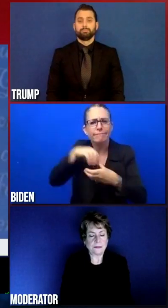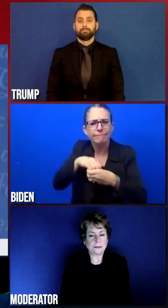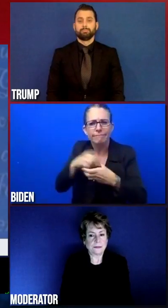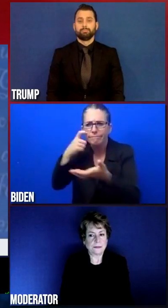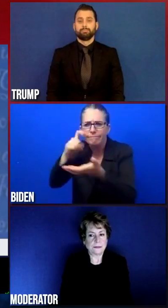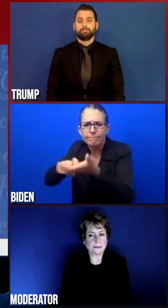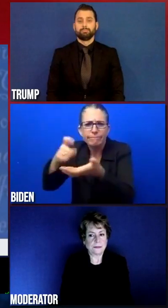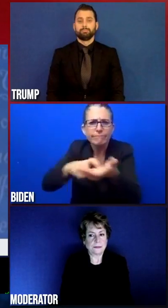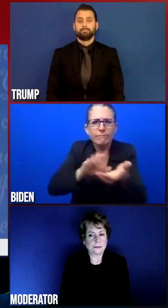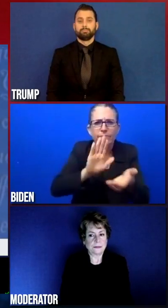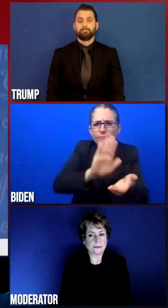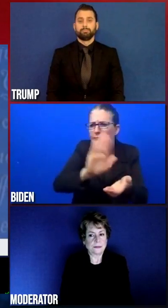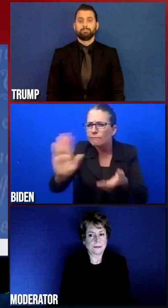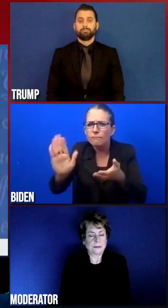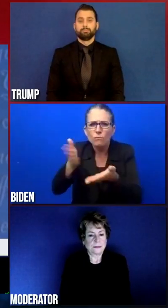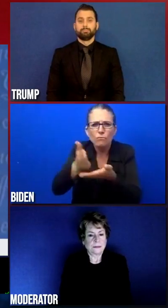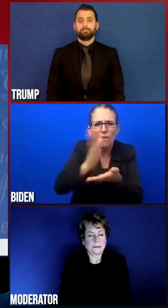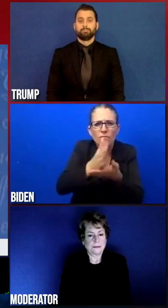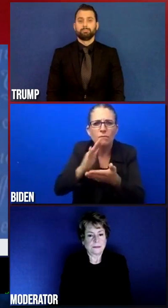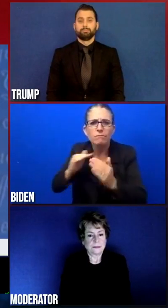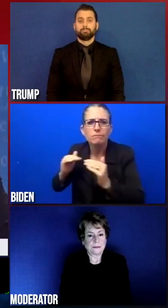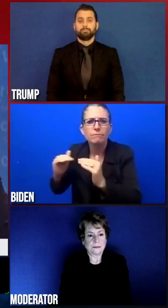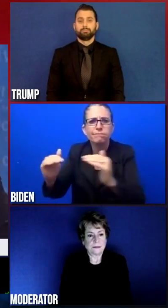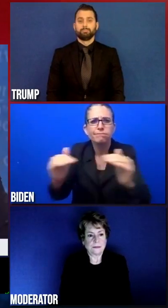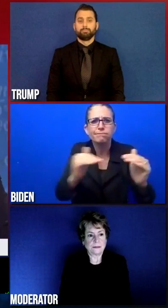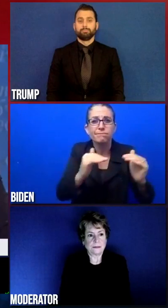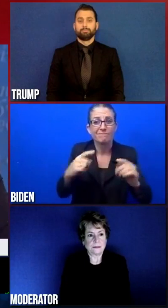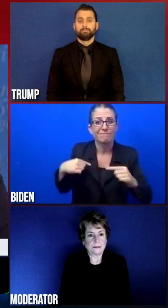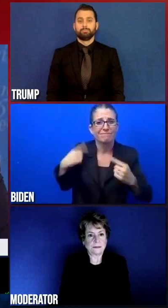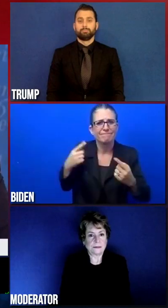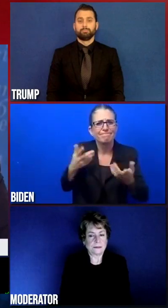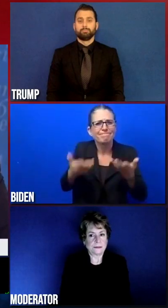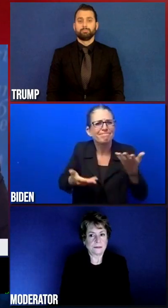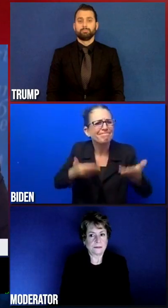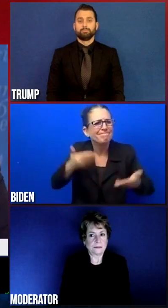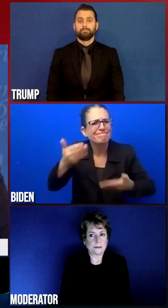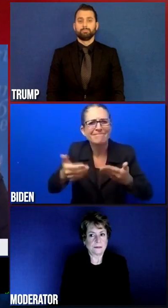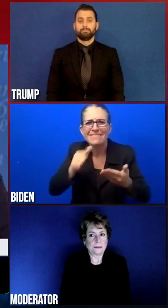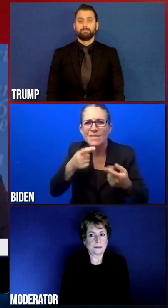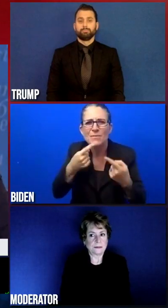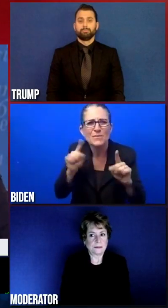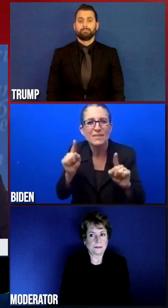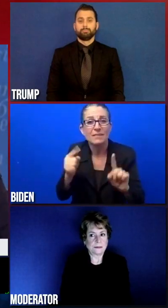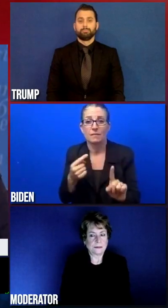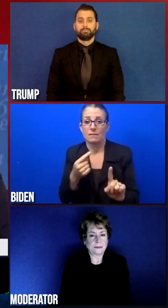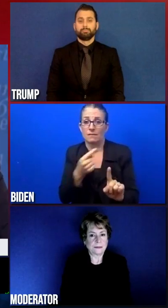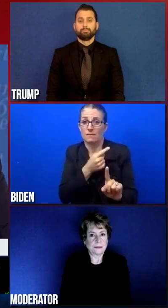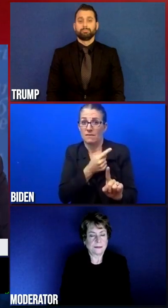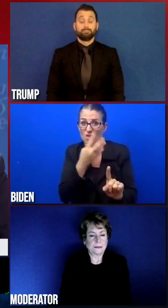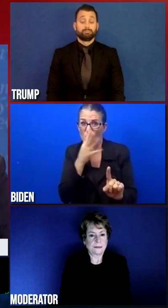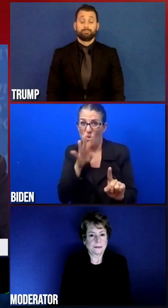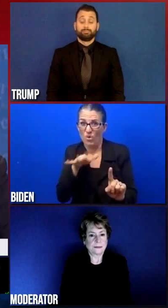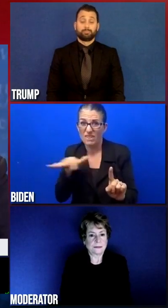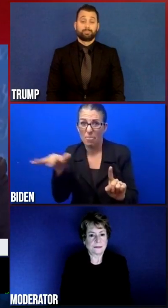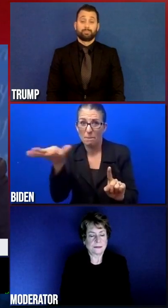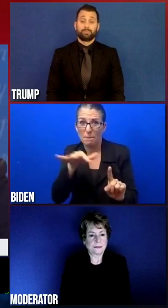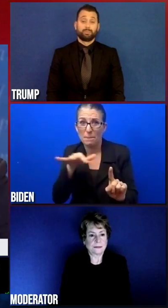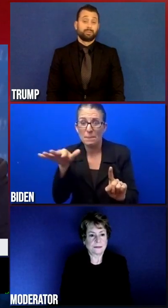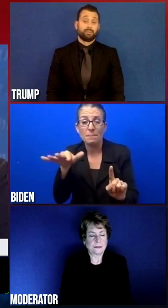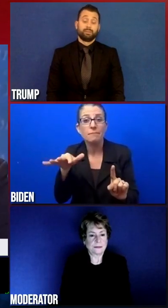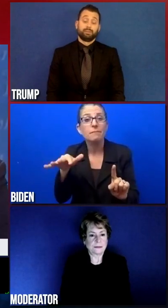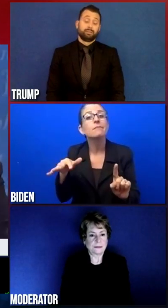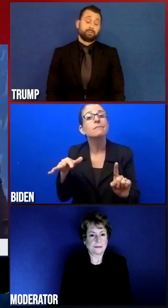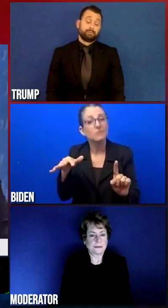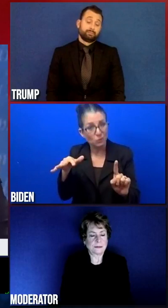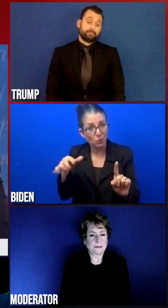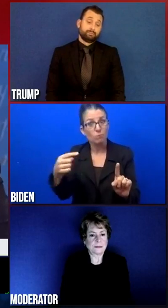But we've never walked away from it like he has done. It is true. The reason I got in the race is when those people, close your eyes, remember what those people looked like coming